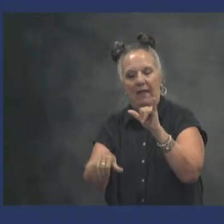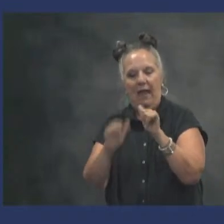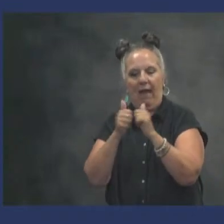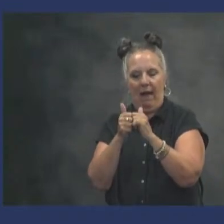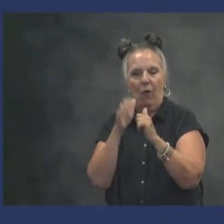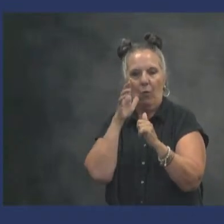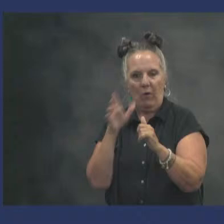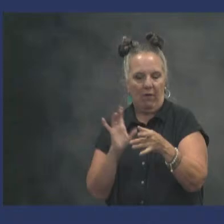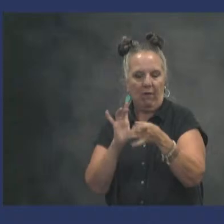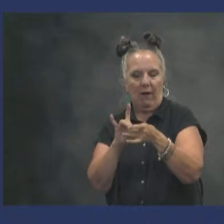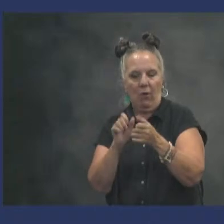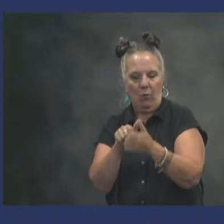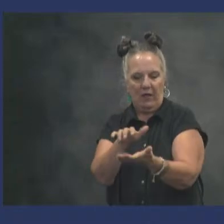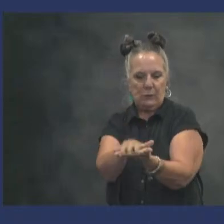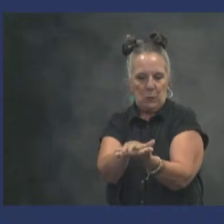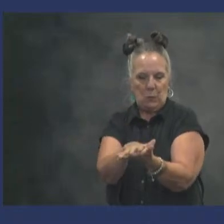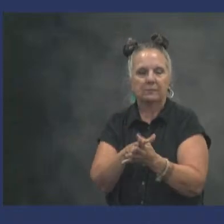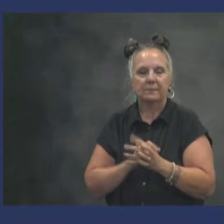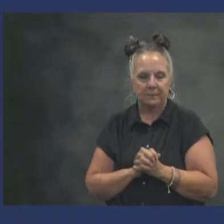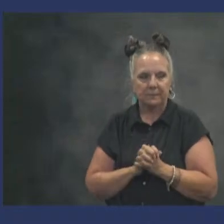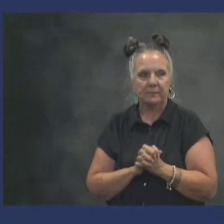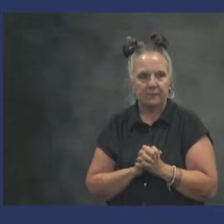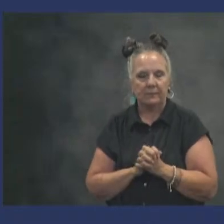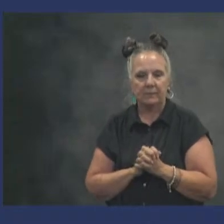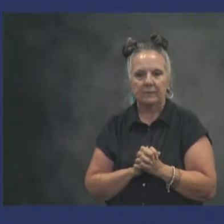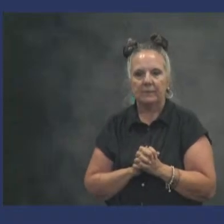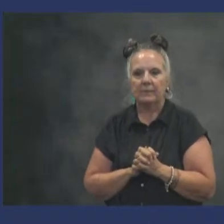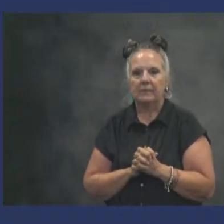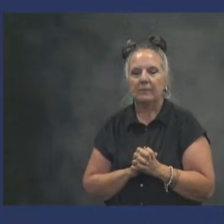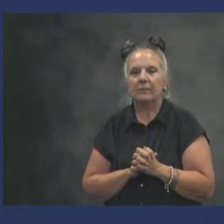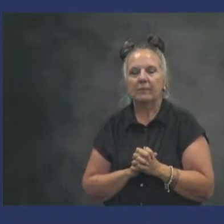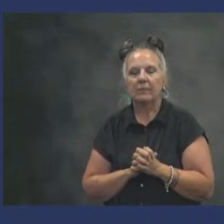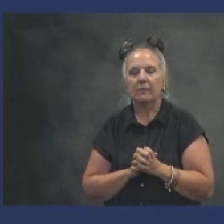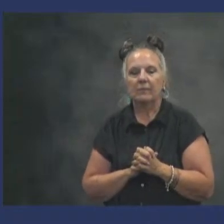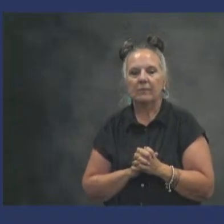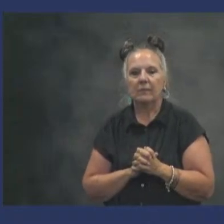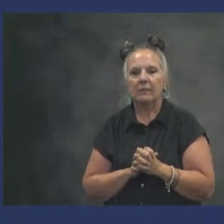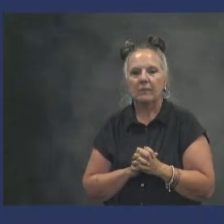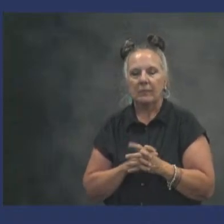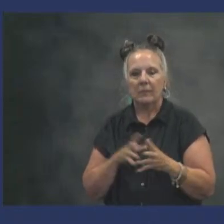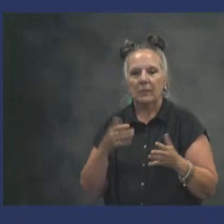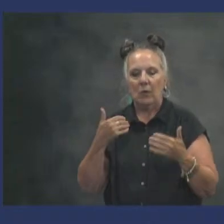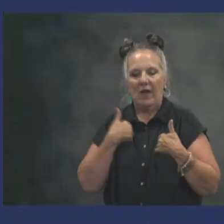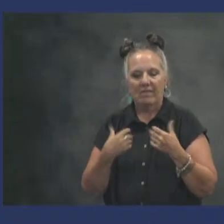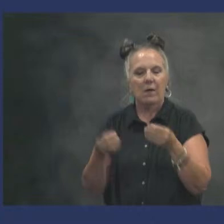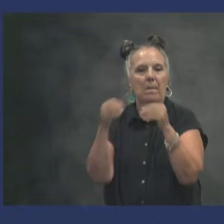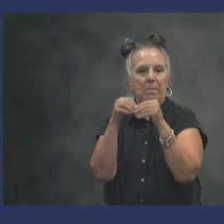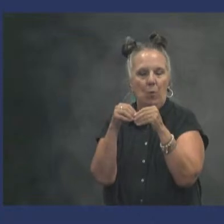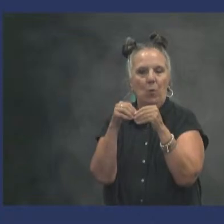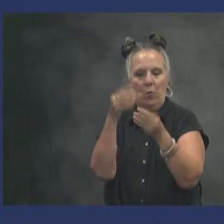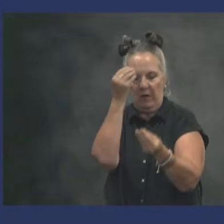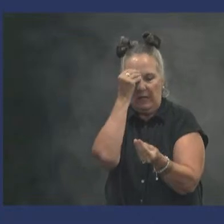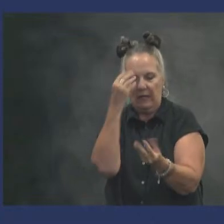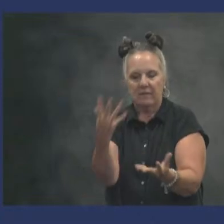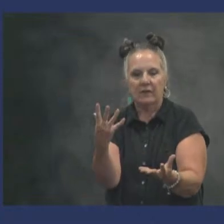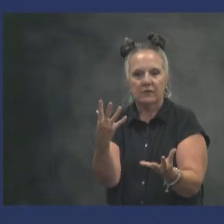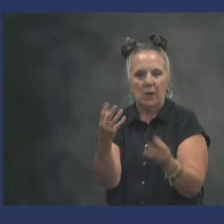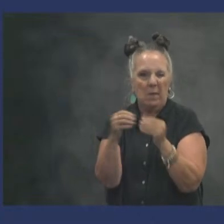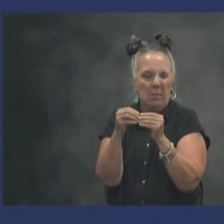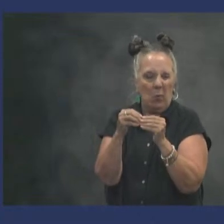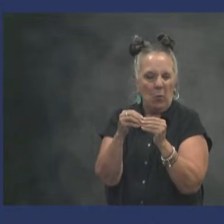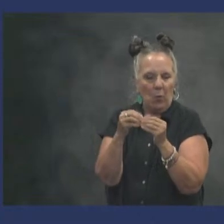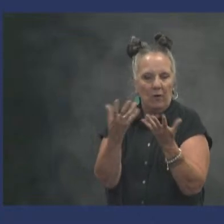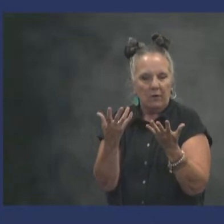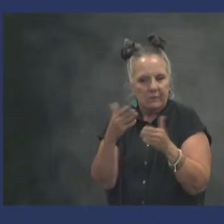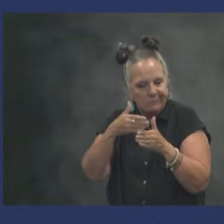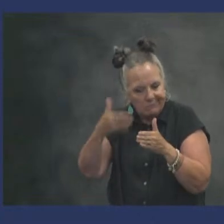with another light that is proposed along Downsville. So we'll have probably something more definitive in a couple of